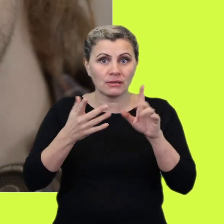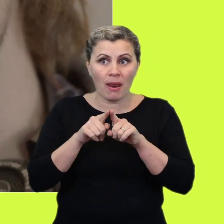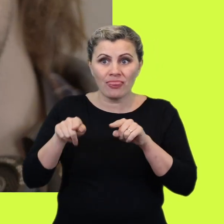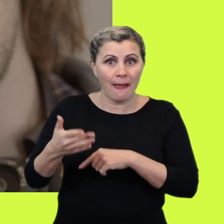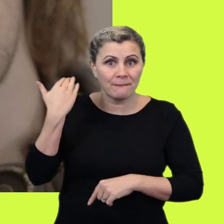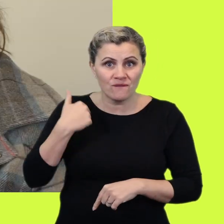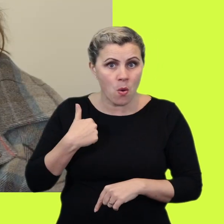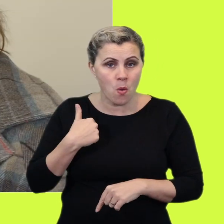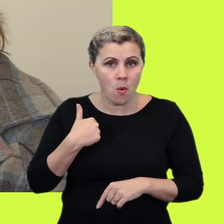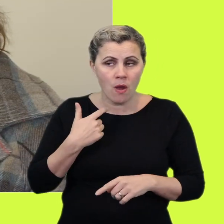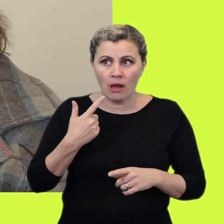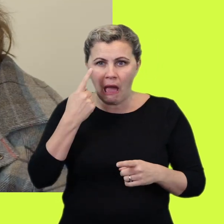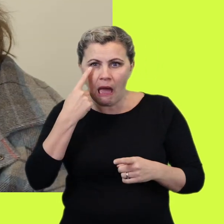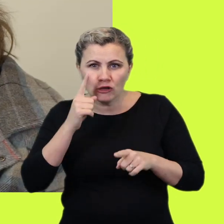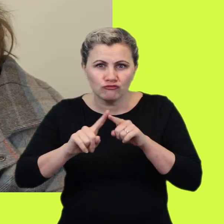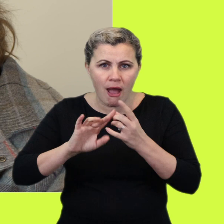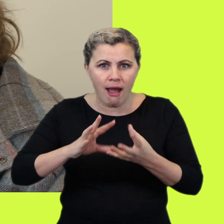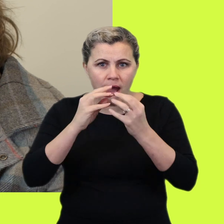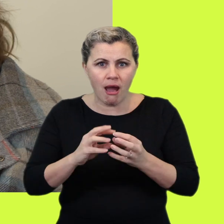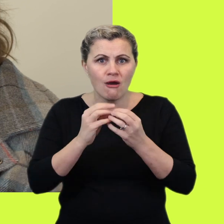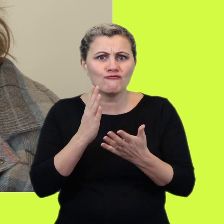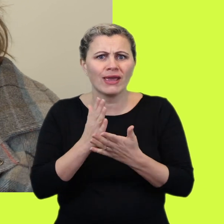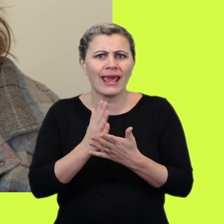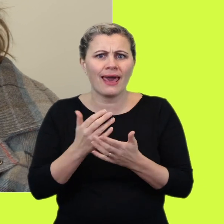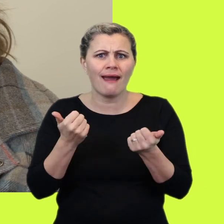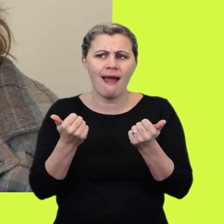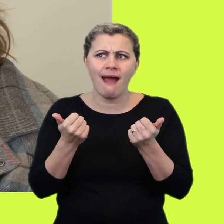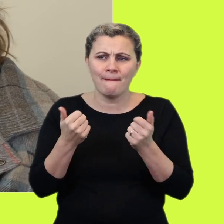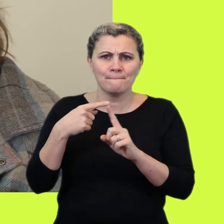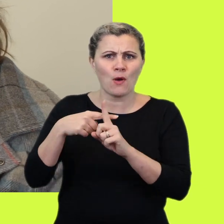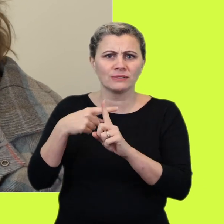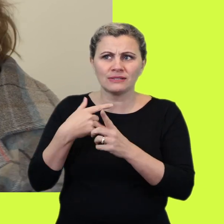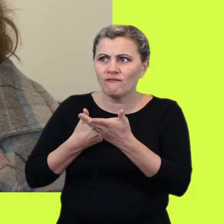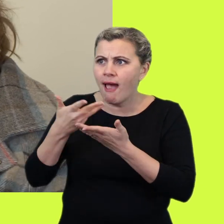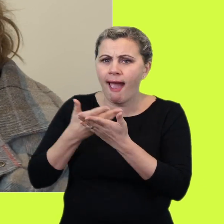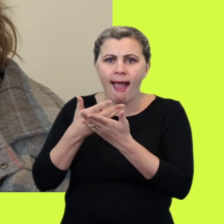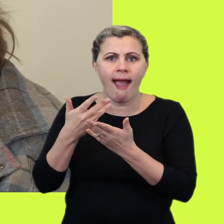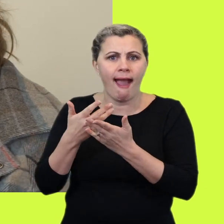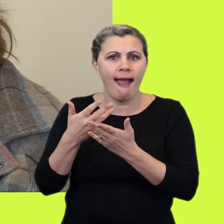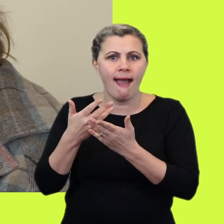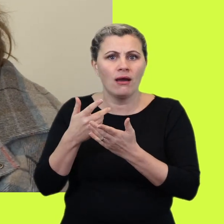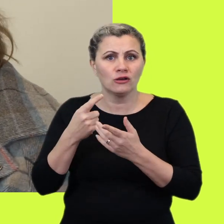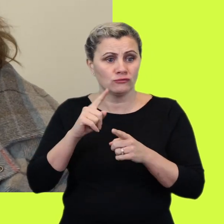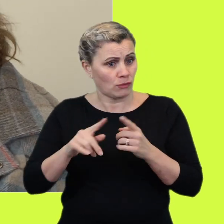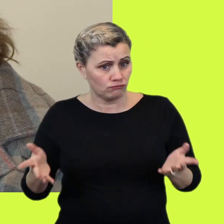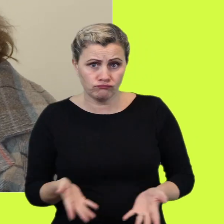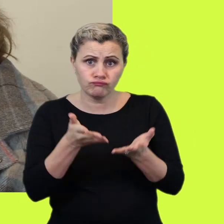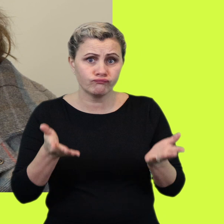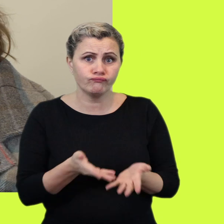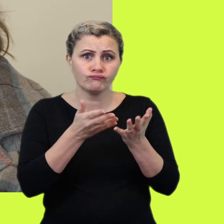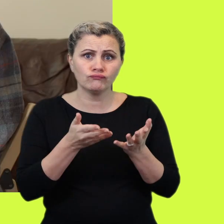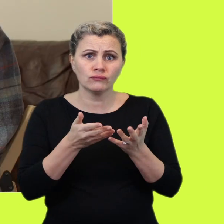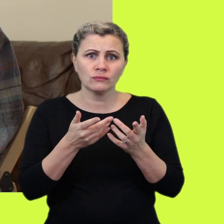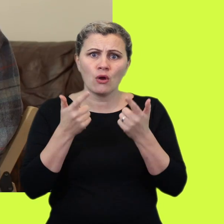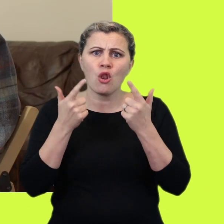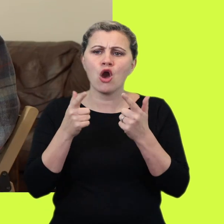rein. And yeah, it's been and the kind of response from that's been really positive. Like, just go and do what you. There's a lot of trust involved.